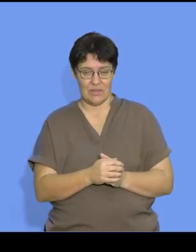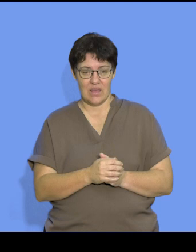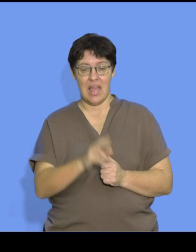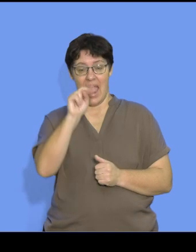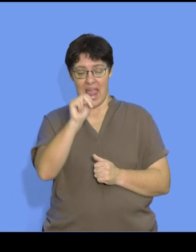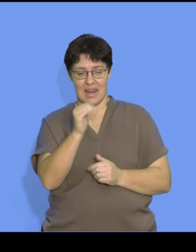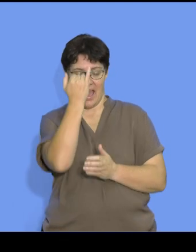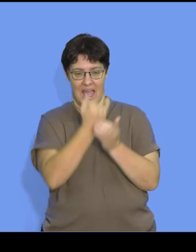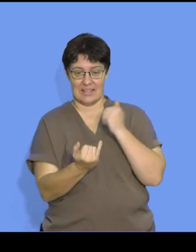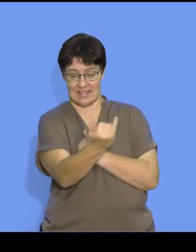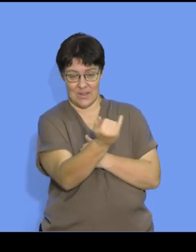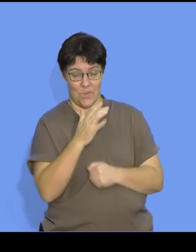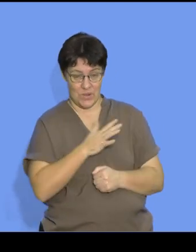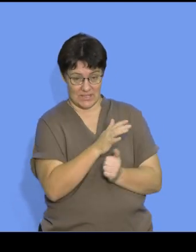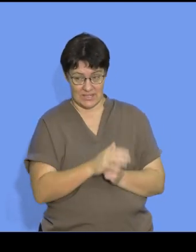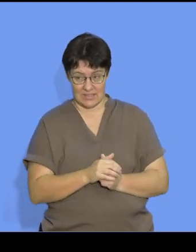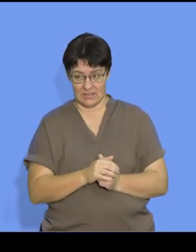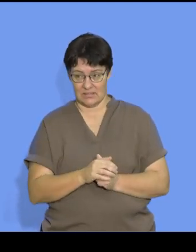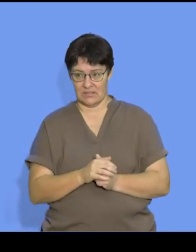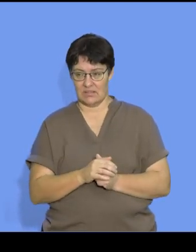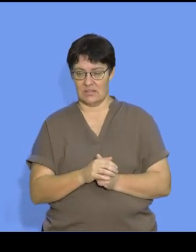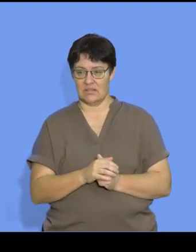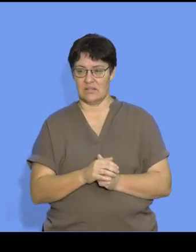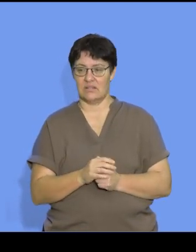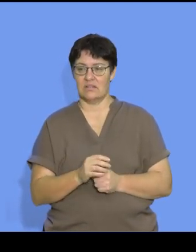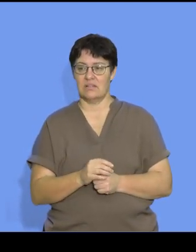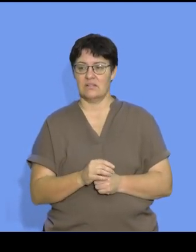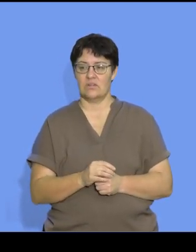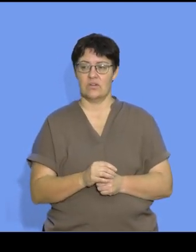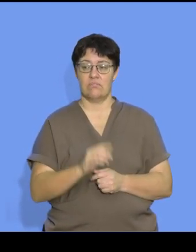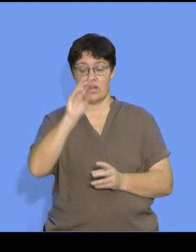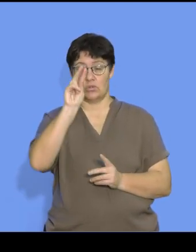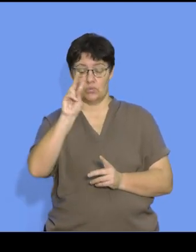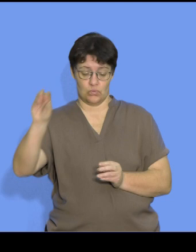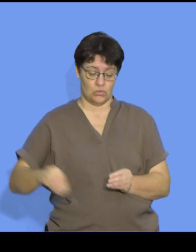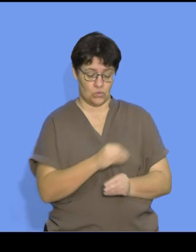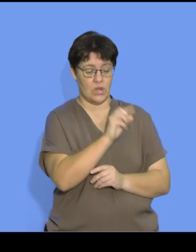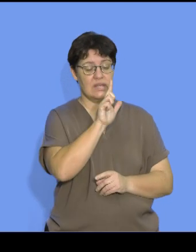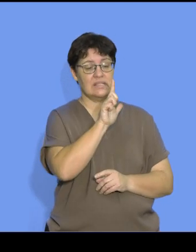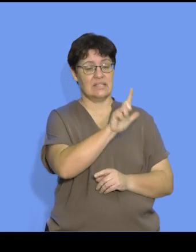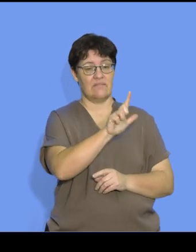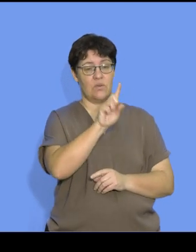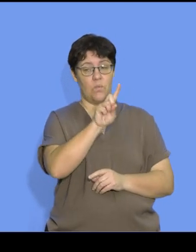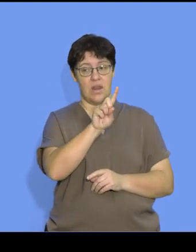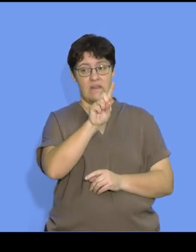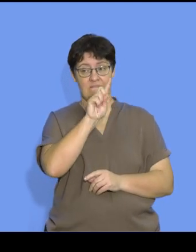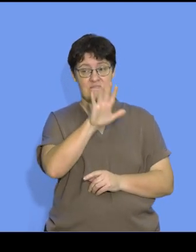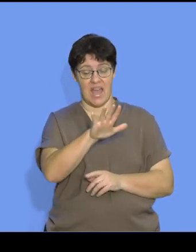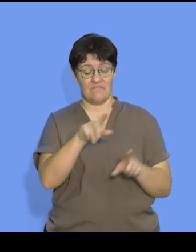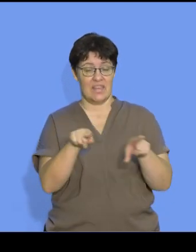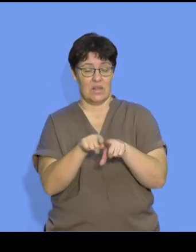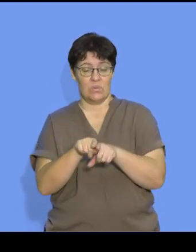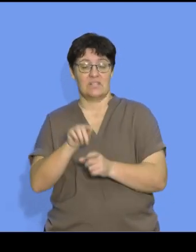n. I'm going to take my 2 over to the other side. So I'm going to have 715 is equal